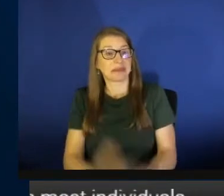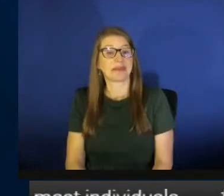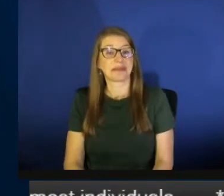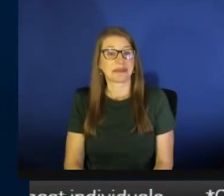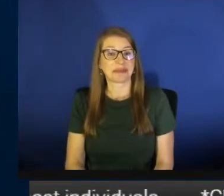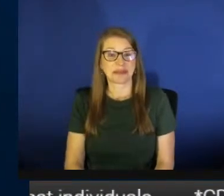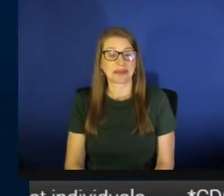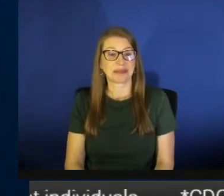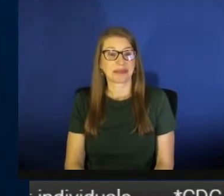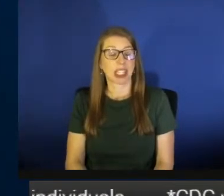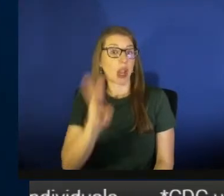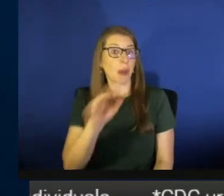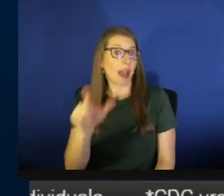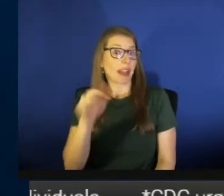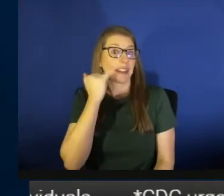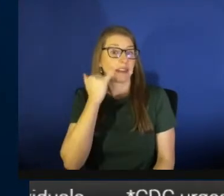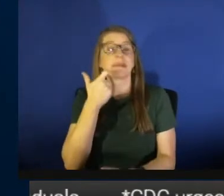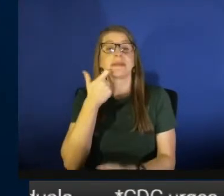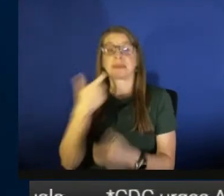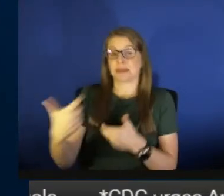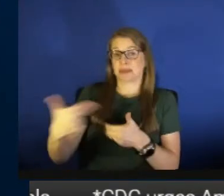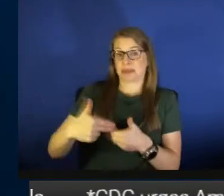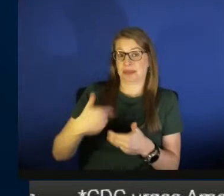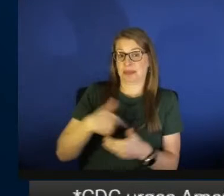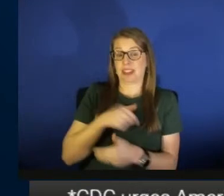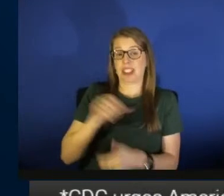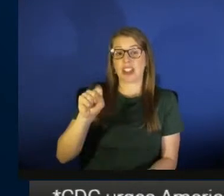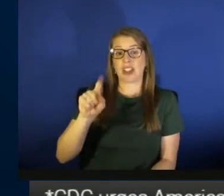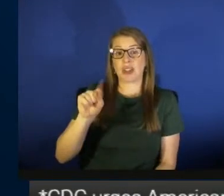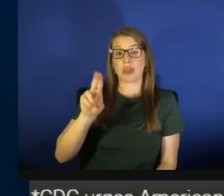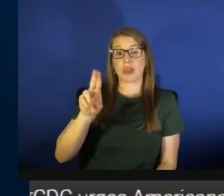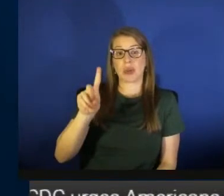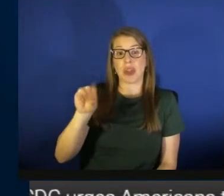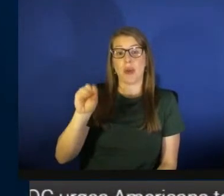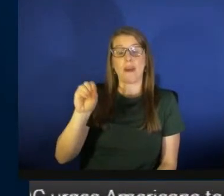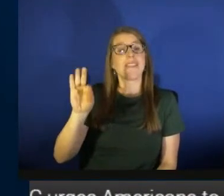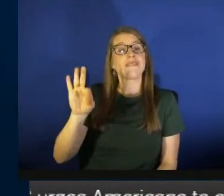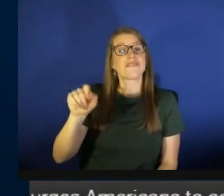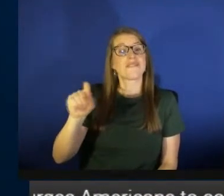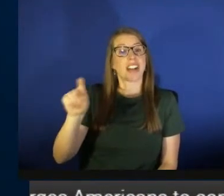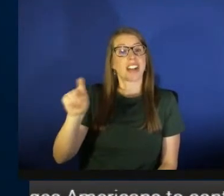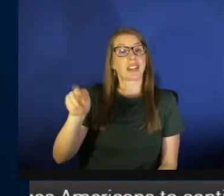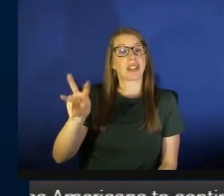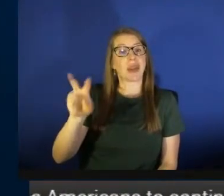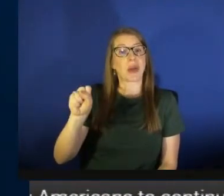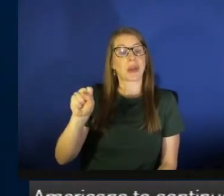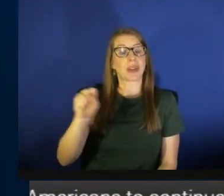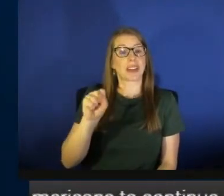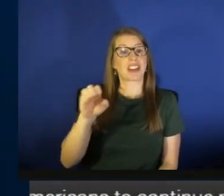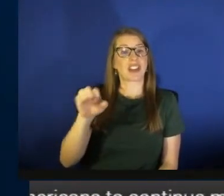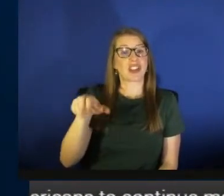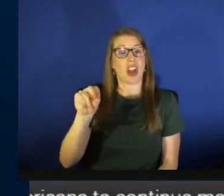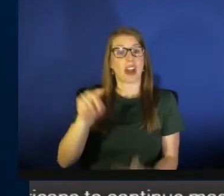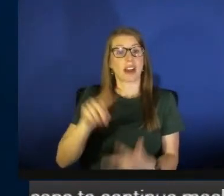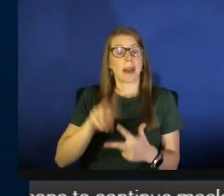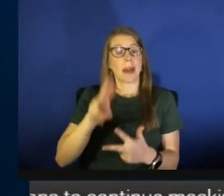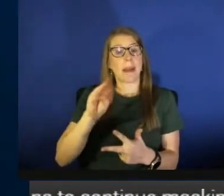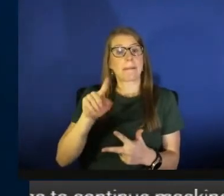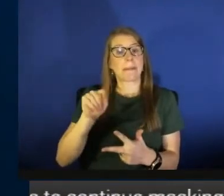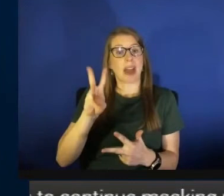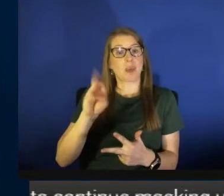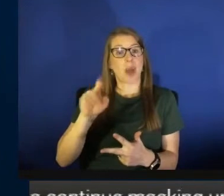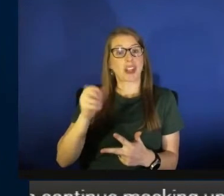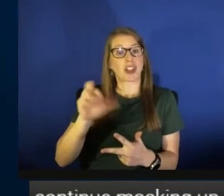Well, if you are just joining us, we are in studio here with Fox News Director Sean McNamara, and joining us via Zoom is Matt Wagner, News Director at KSHB